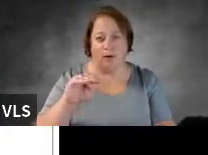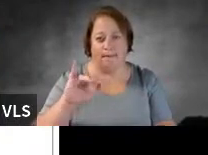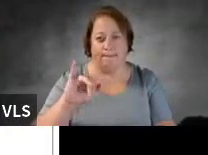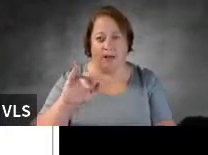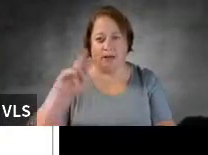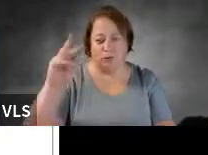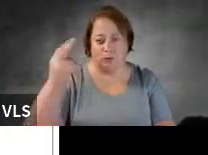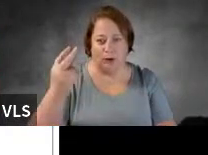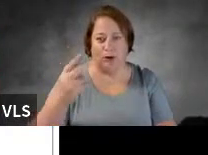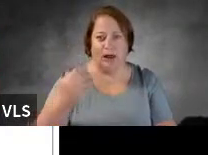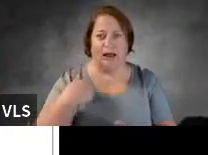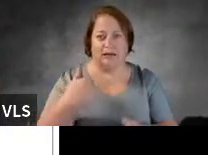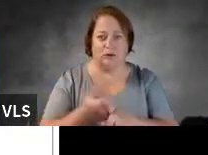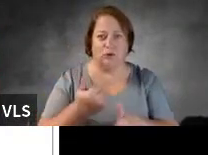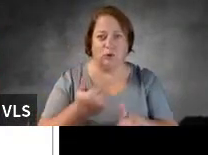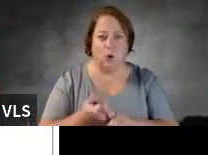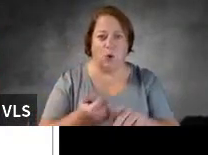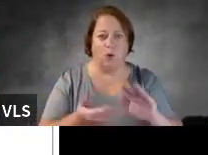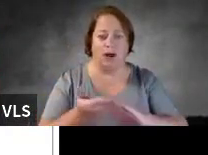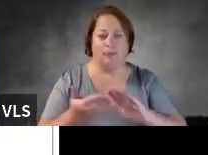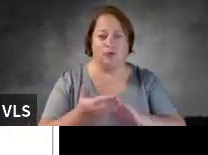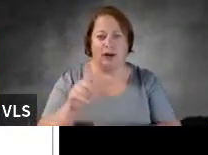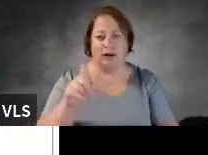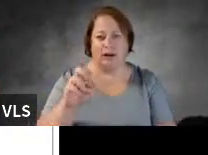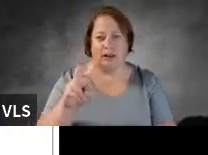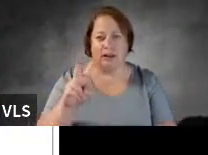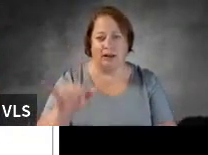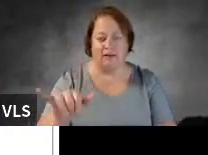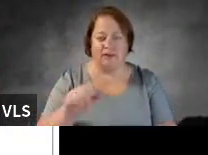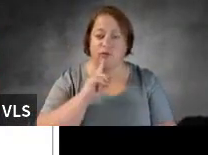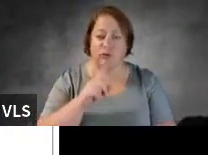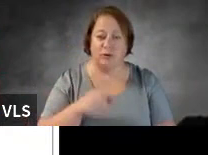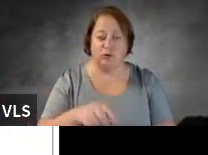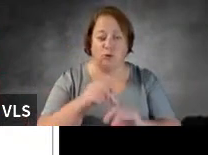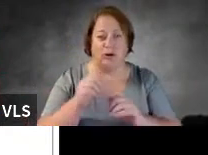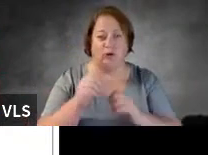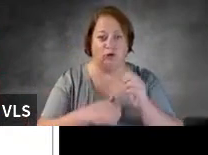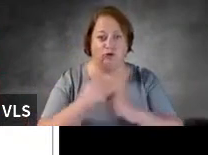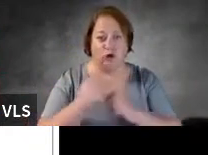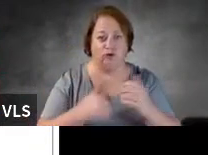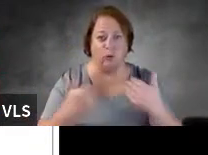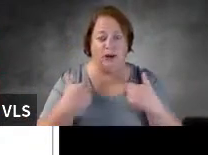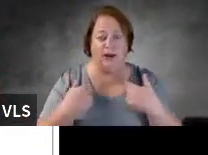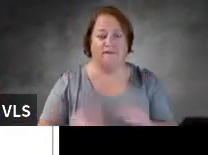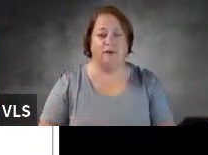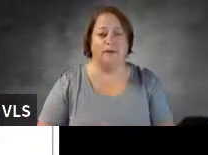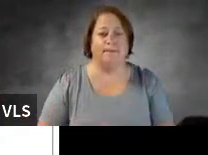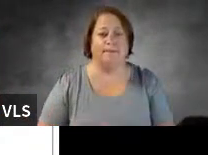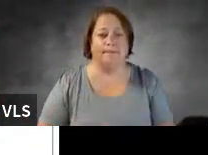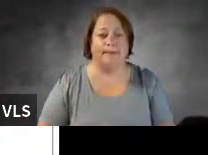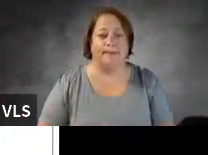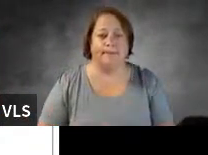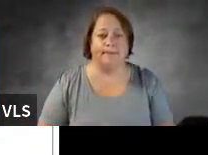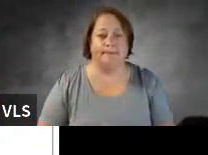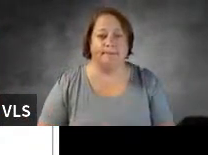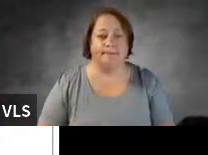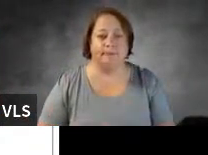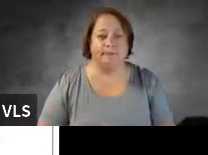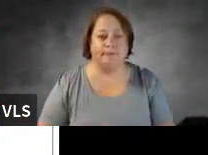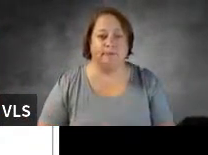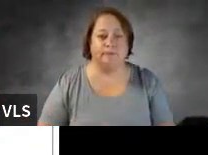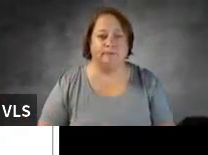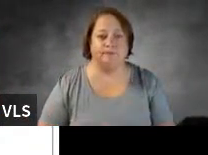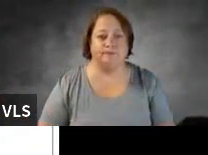it has its own operating levy, which is very unique to the structure that we have within our district. Next slide.